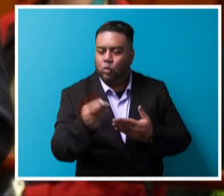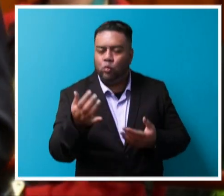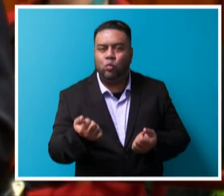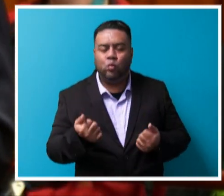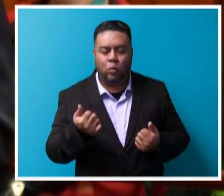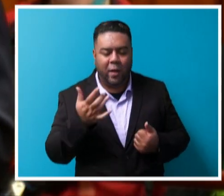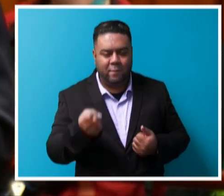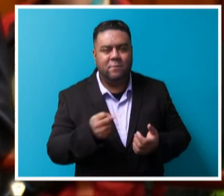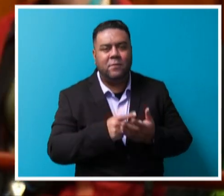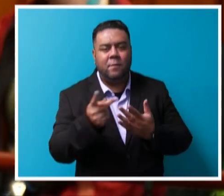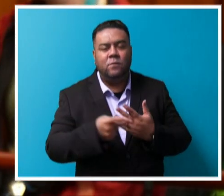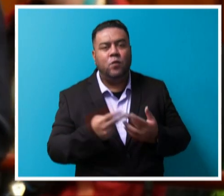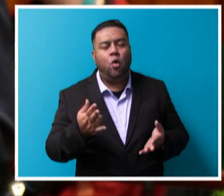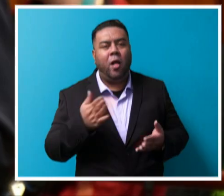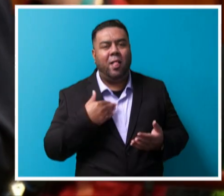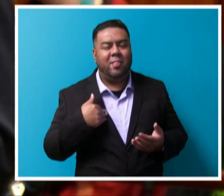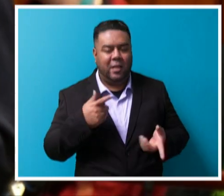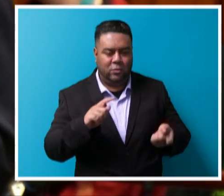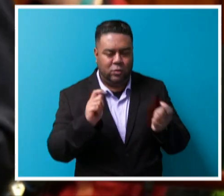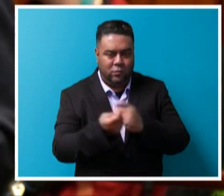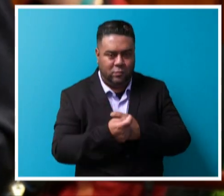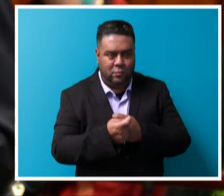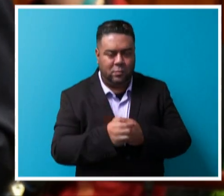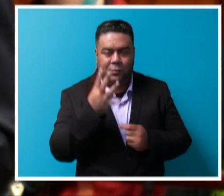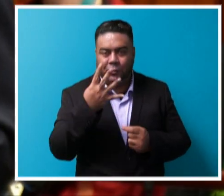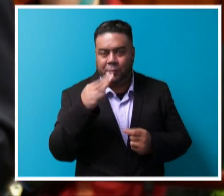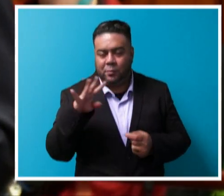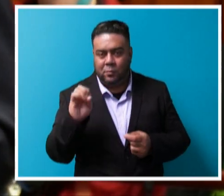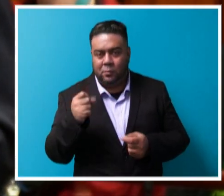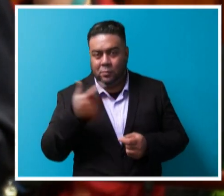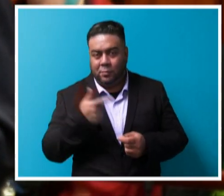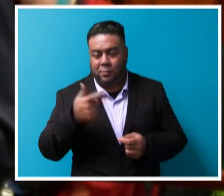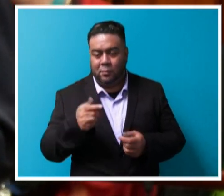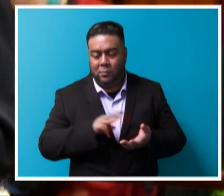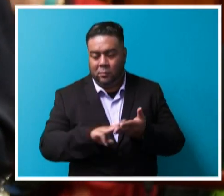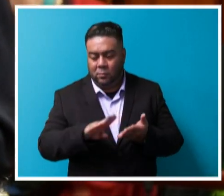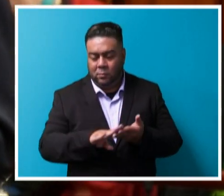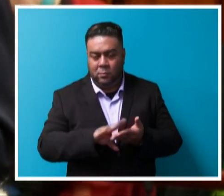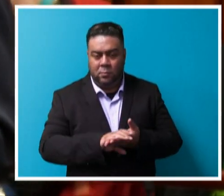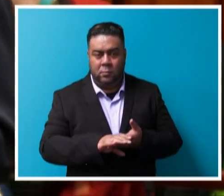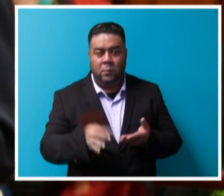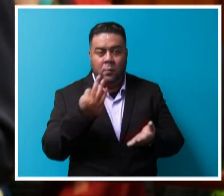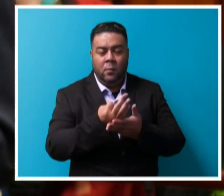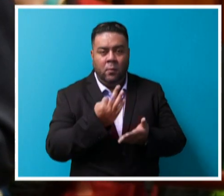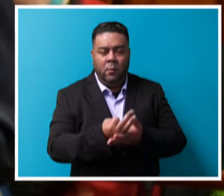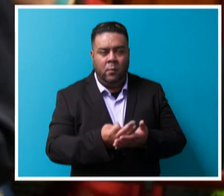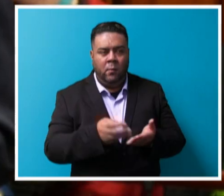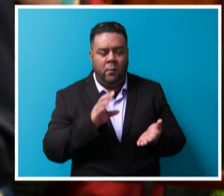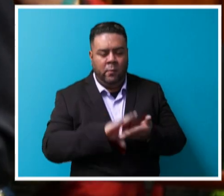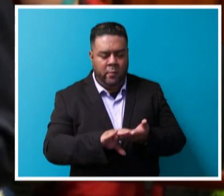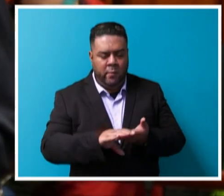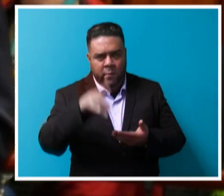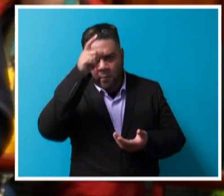major health transformation, including $477 million to fund salaries for doctors,